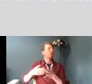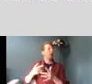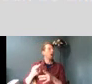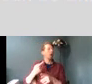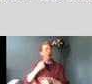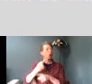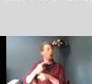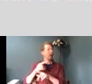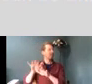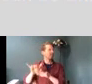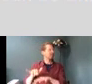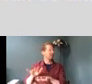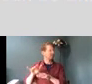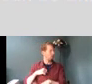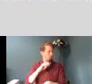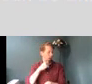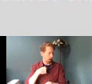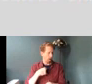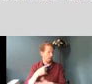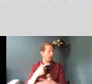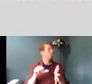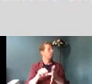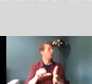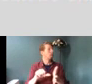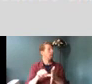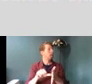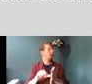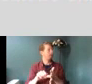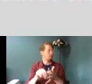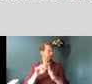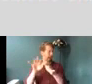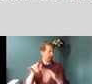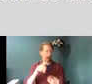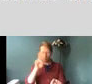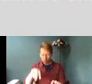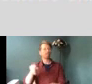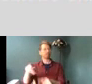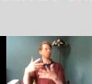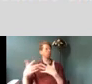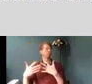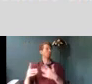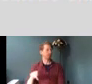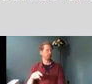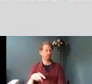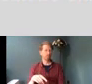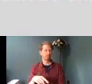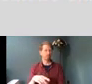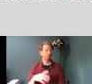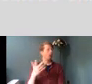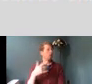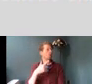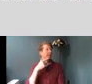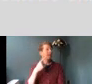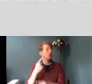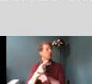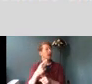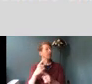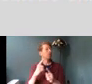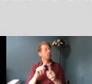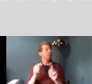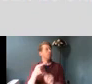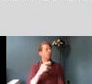there as well. But if you have any problems or anything, then just add it on there and I'll pick it up. Feel free to ask questions in the chat function as